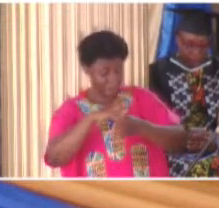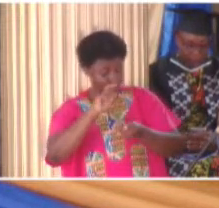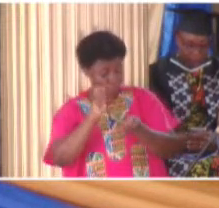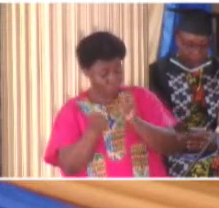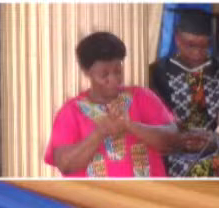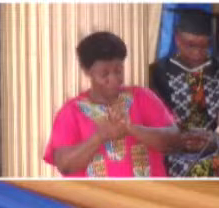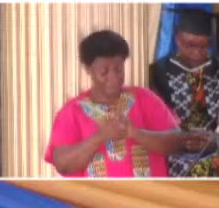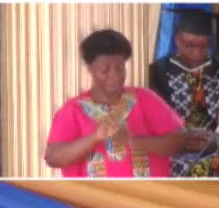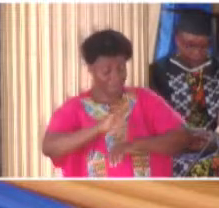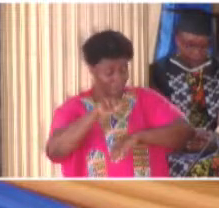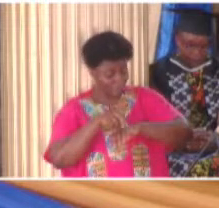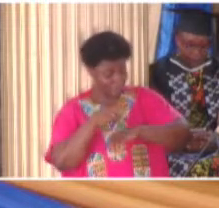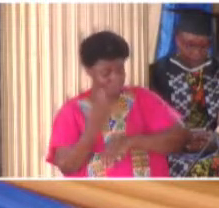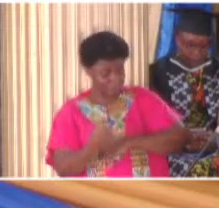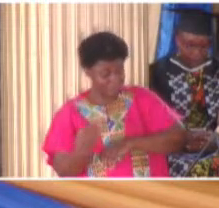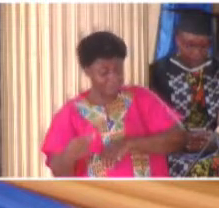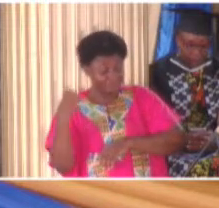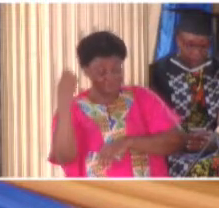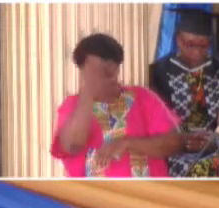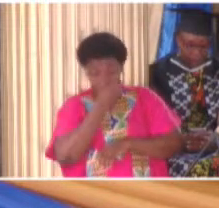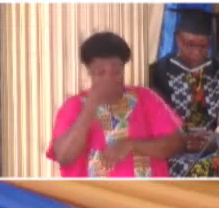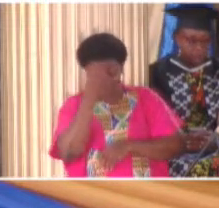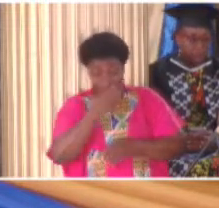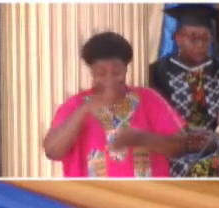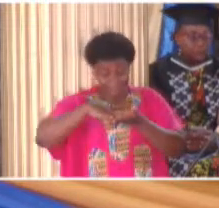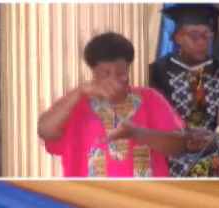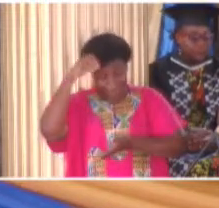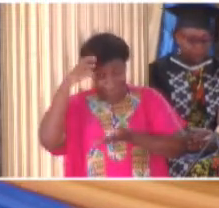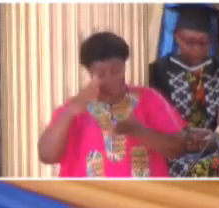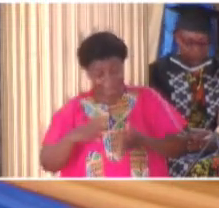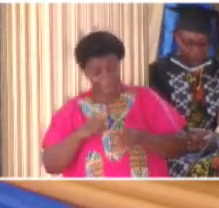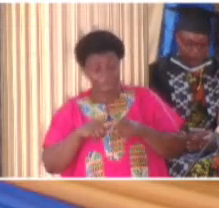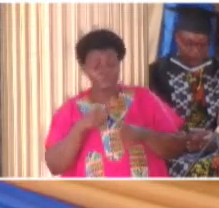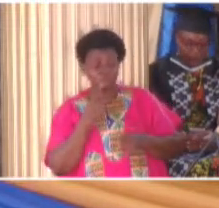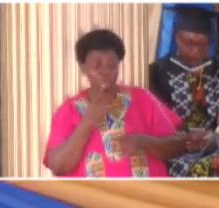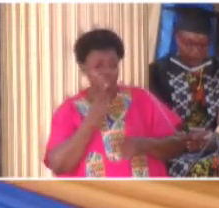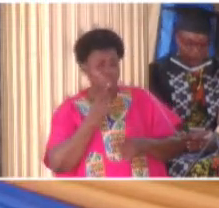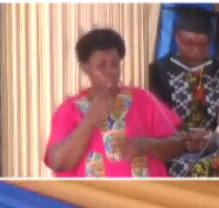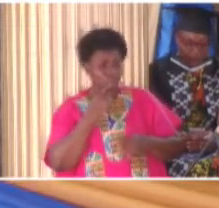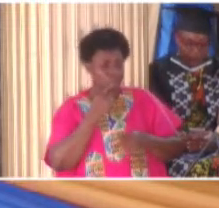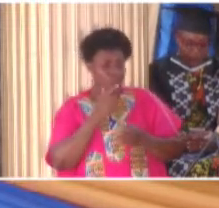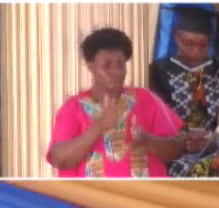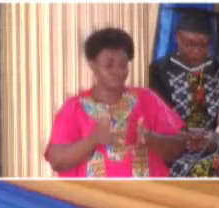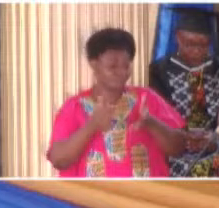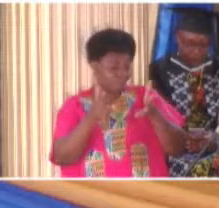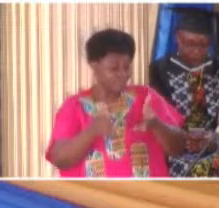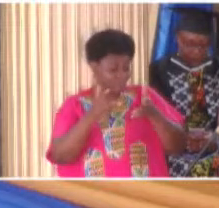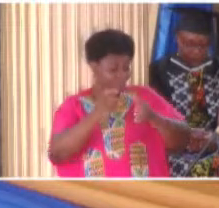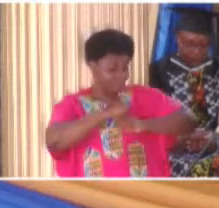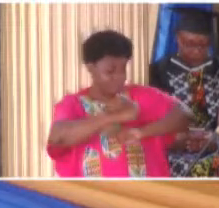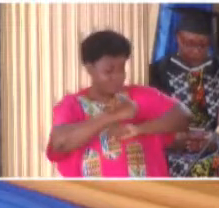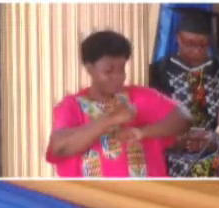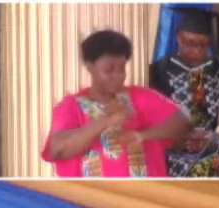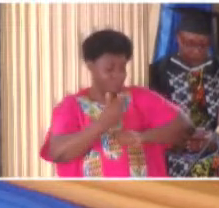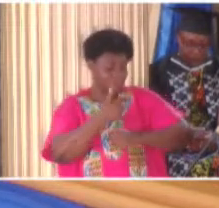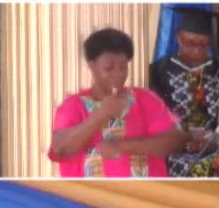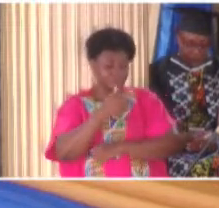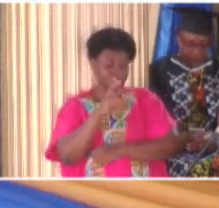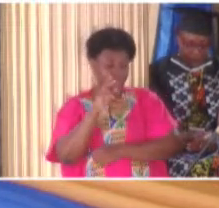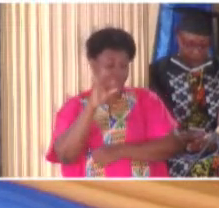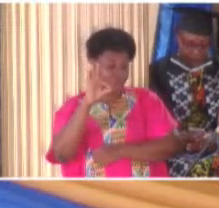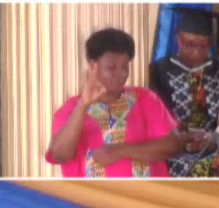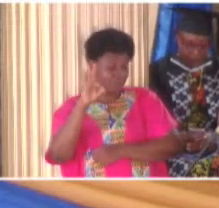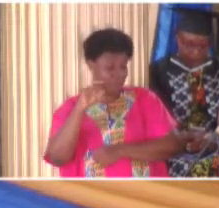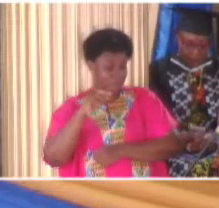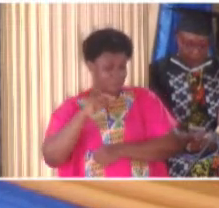management, European studies, and maritime security in the Gulf of Guinea. Professor Jampo has served